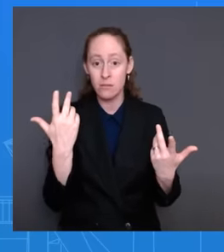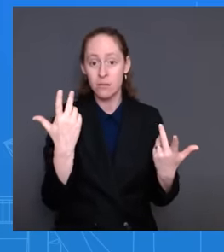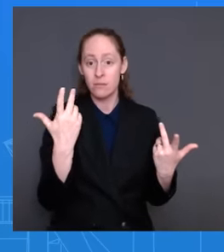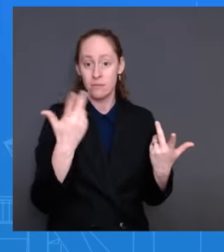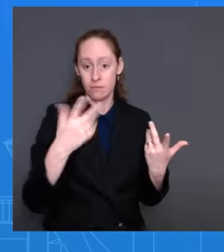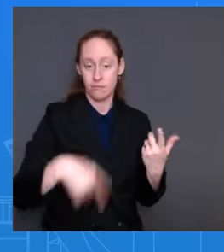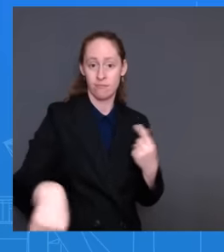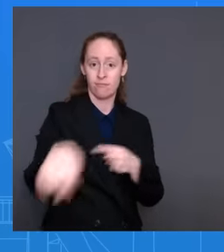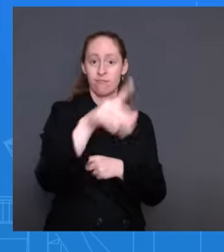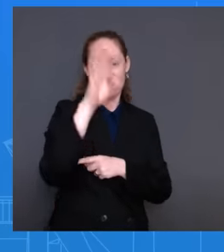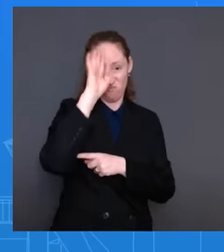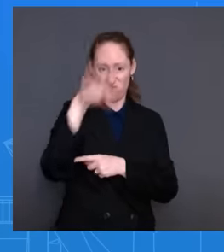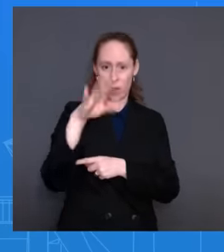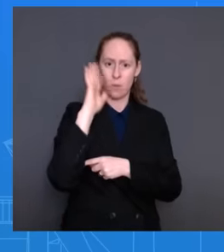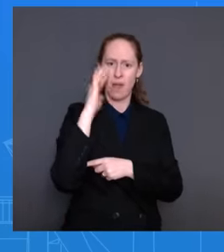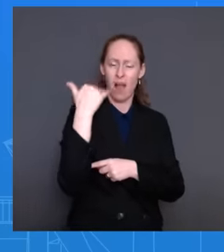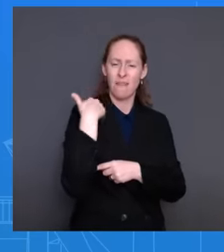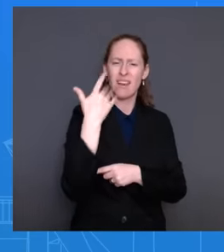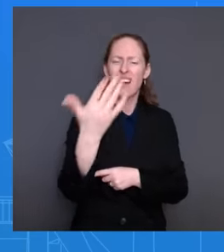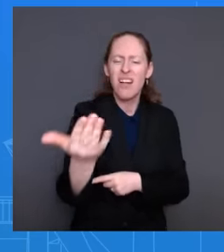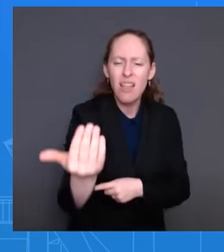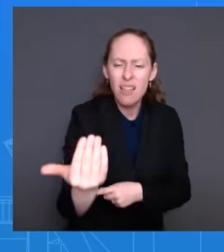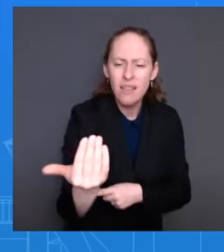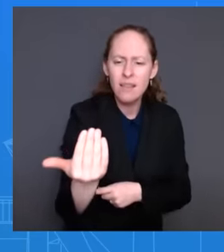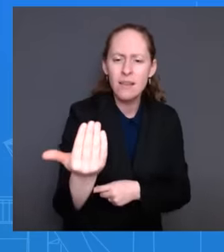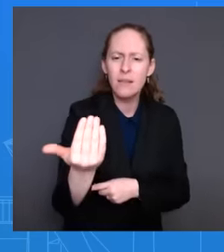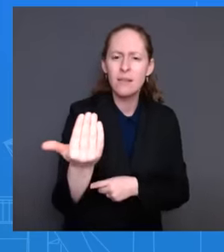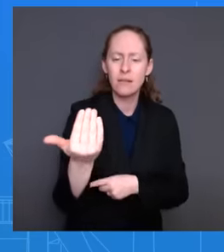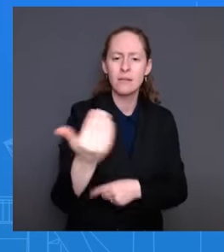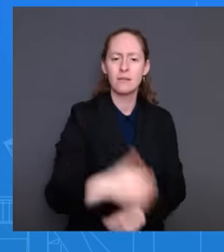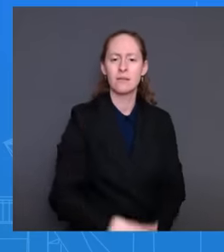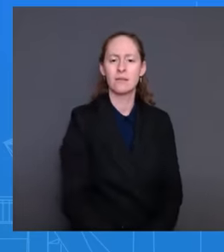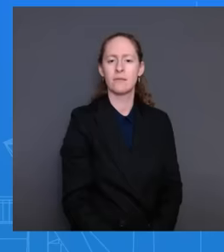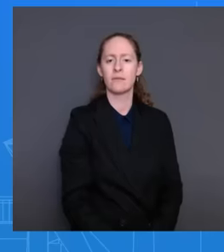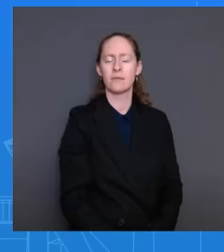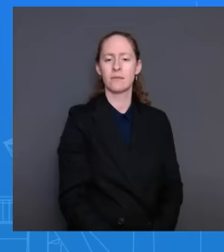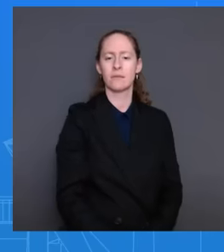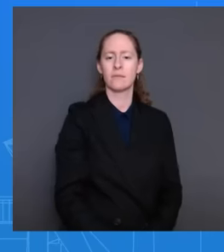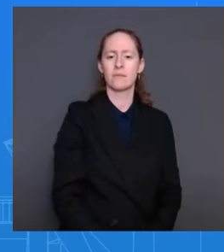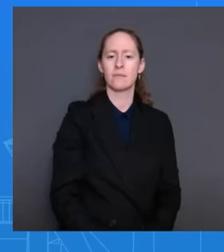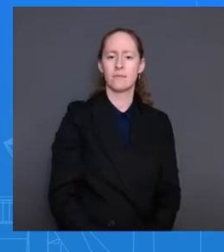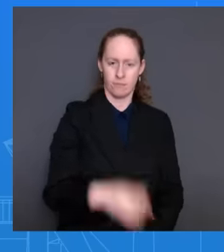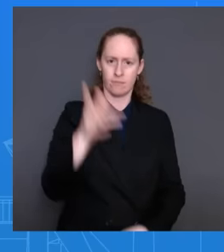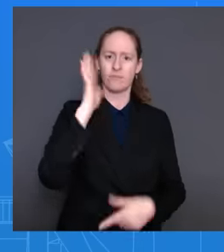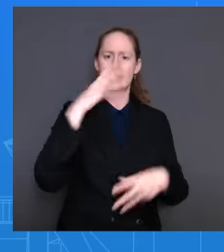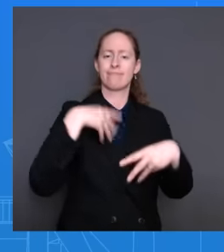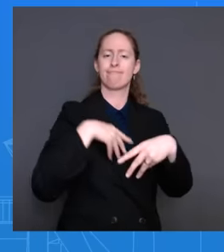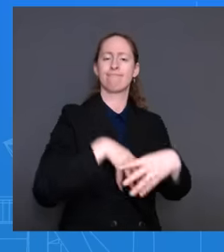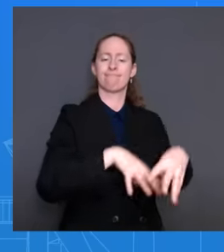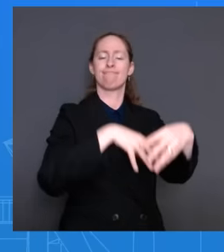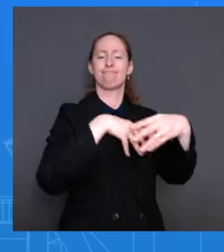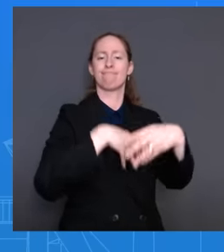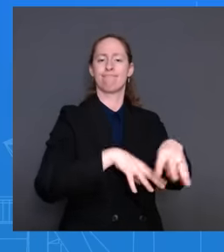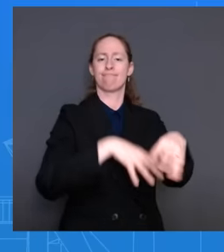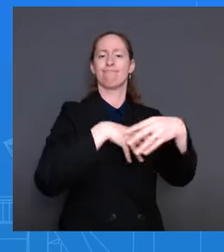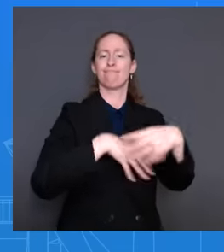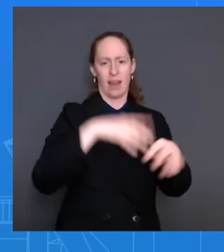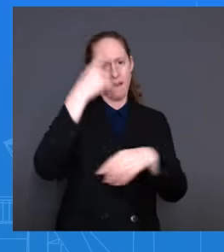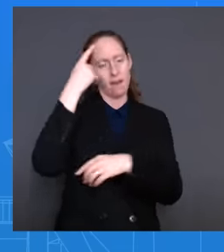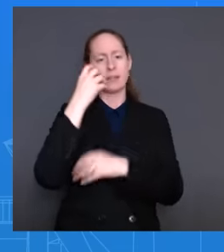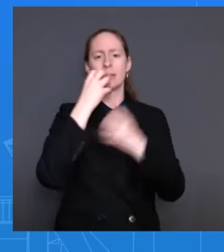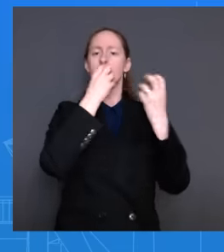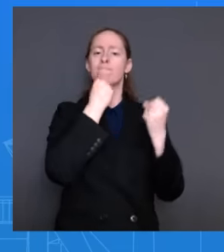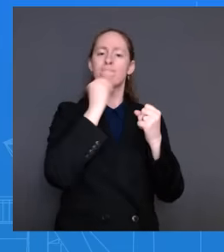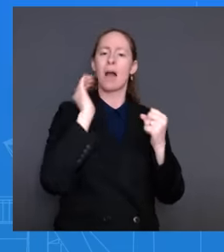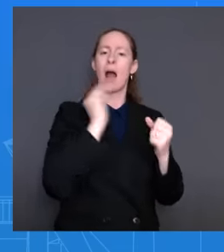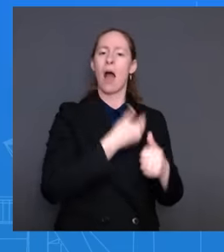I missed the first part. Our Allies is doing an event in D.C. and around the country on Saturday. Will be this coming Saturday. Yes. Yeah. Or it's Saturday. Yeah. And is it